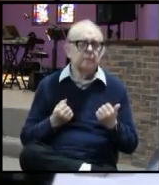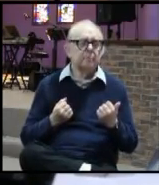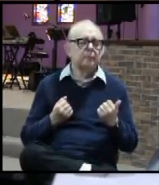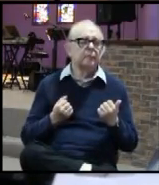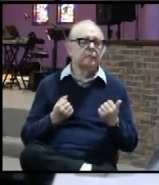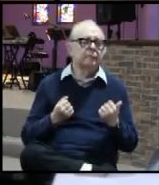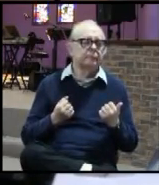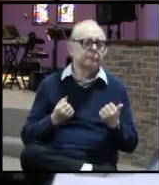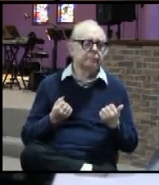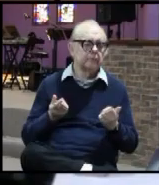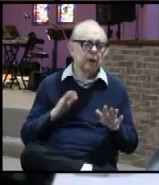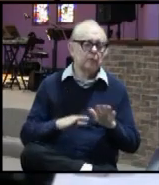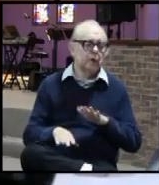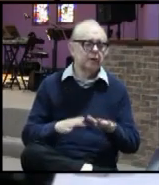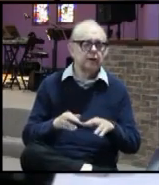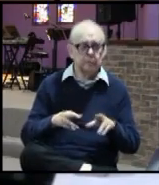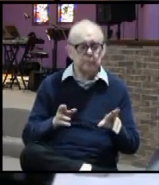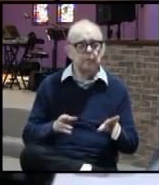When I walk in there,